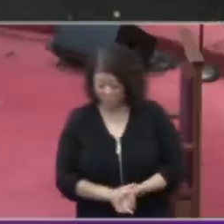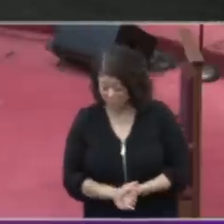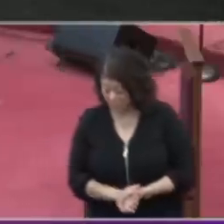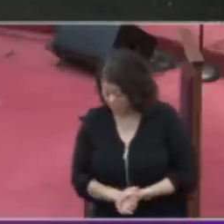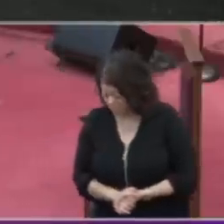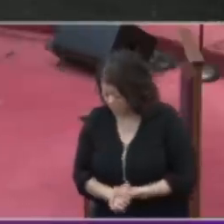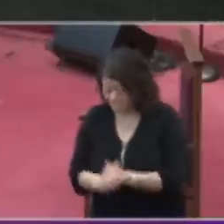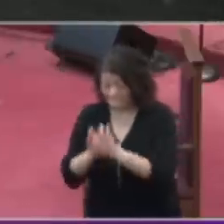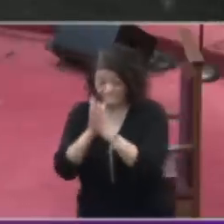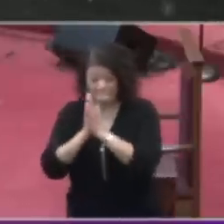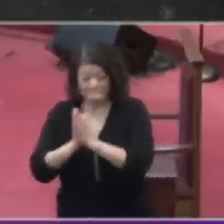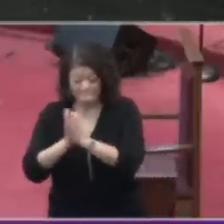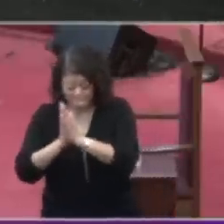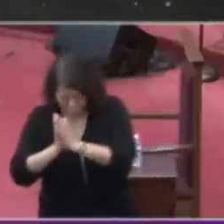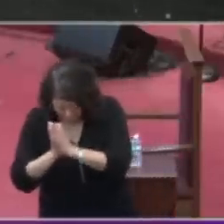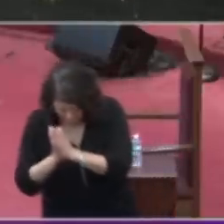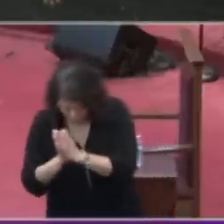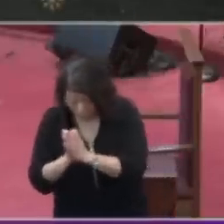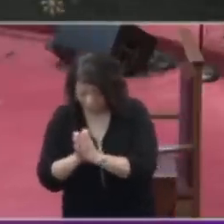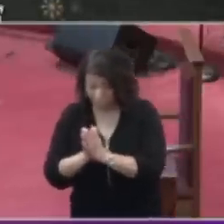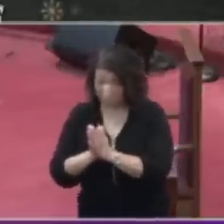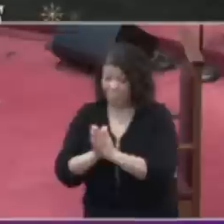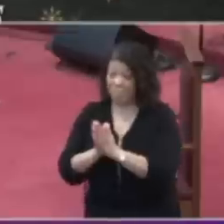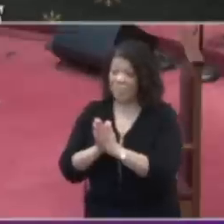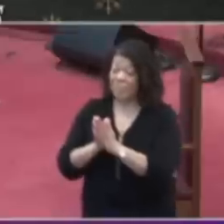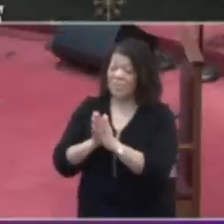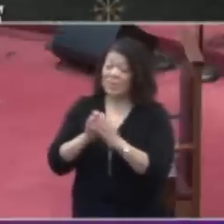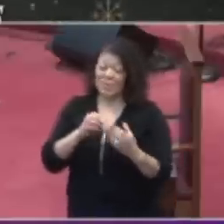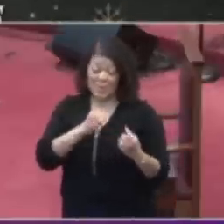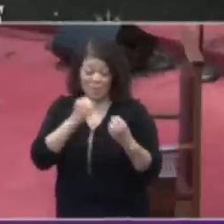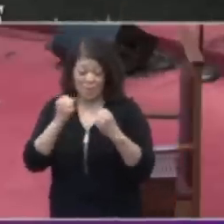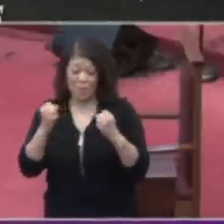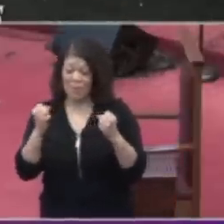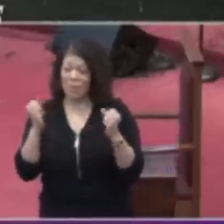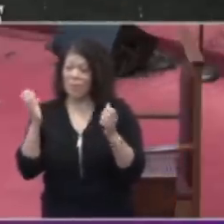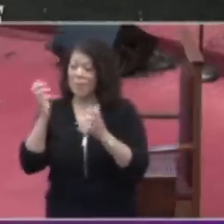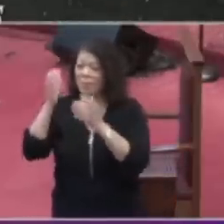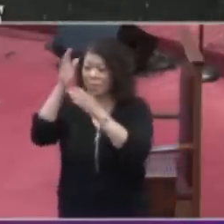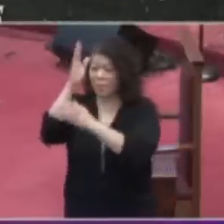Let us pray. What a mighty God we serve.